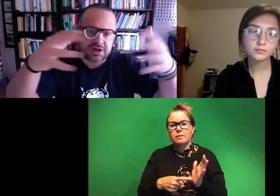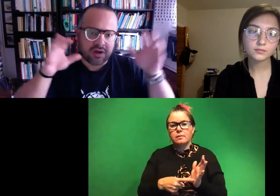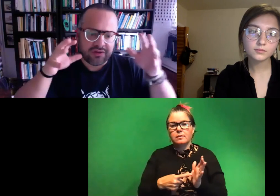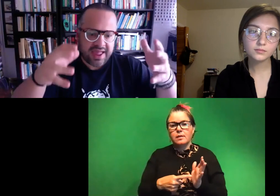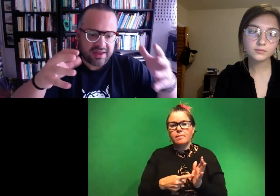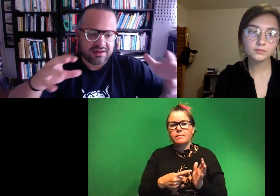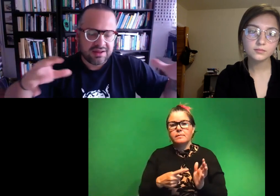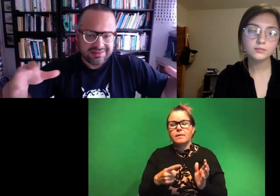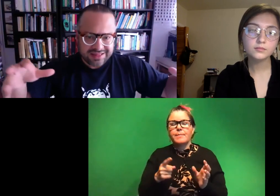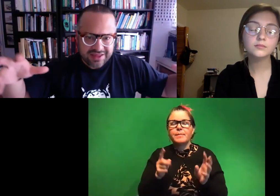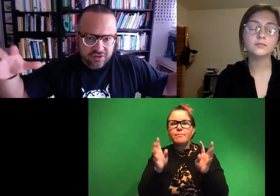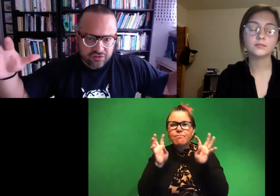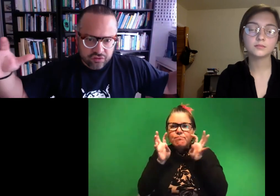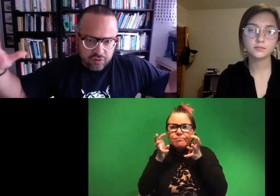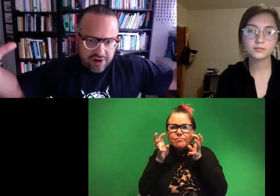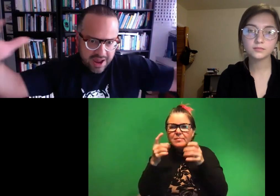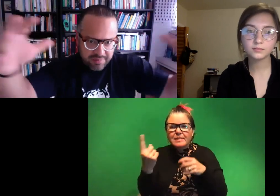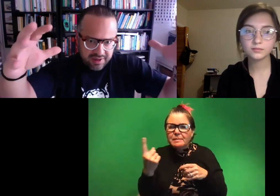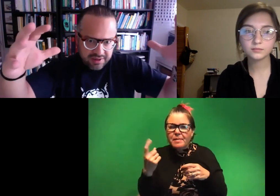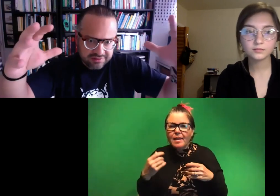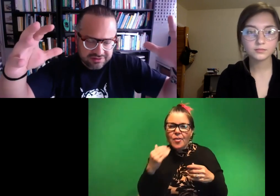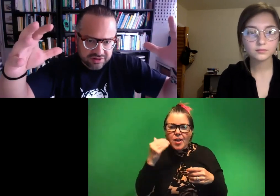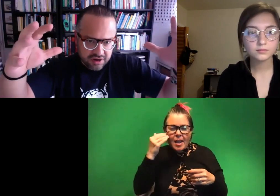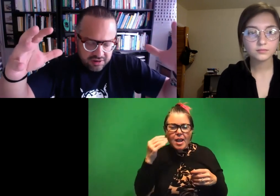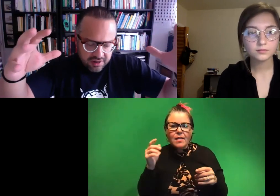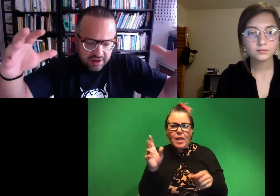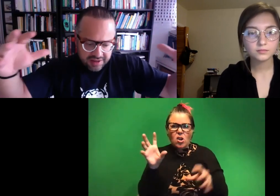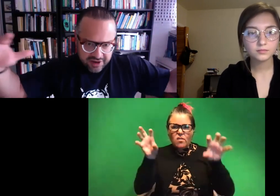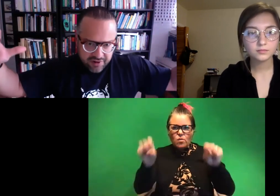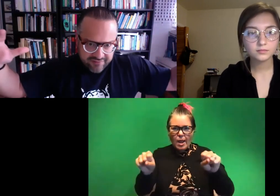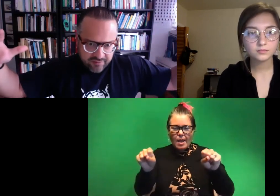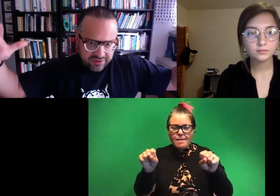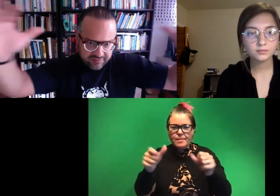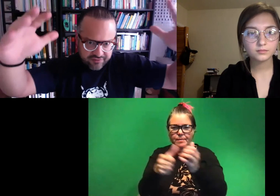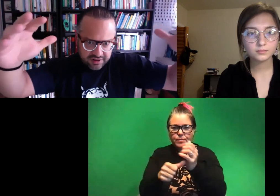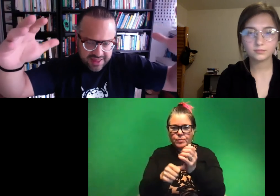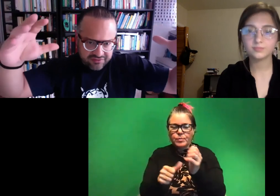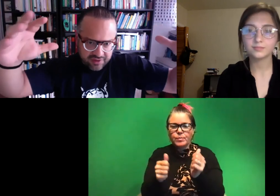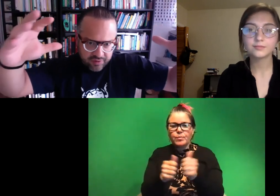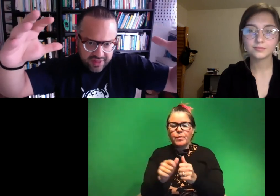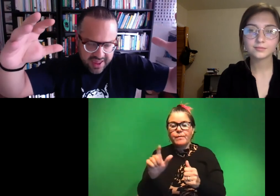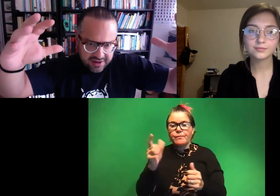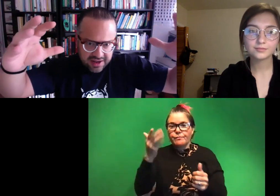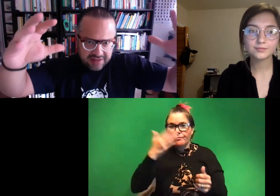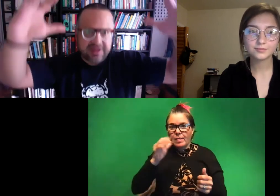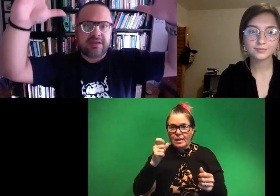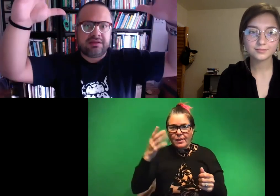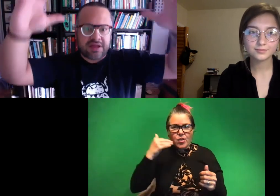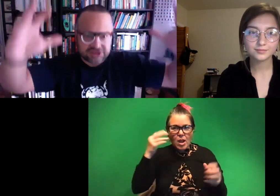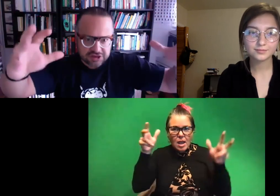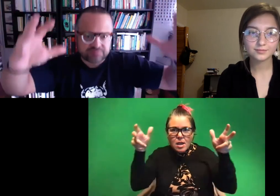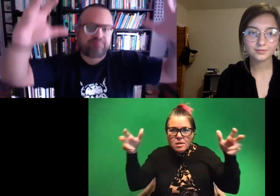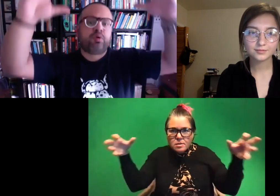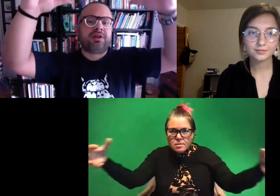structures on the head that they use it to grab the dung, and they grab it with the front legs and with the head, and